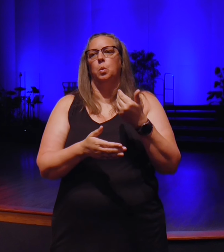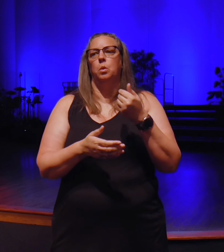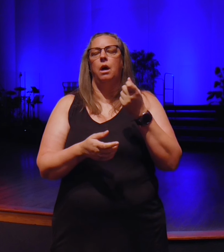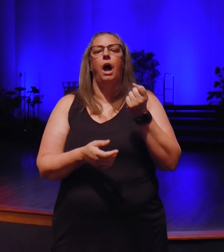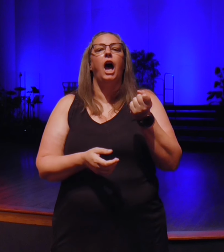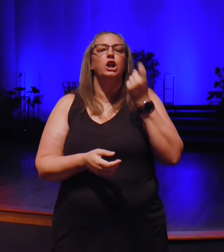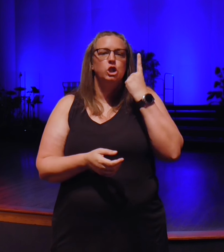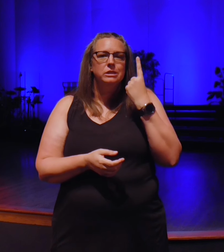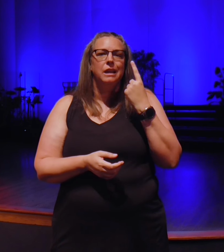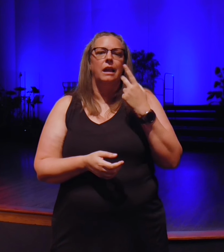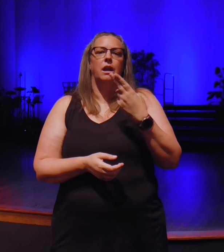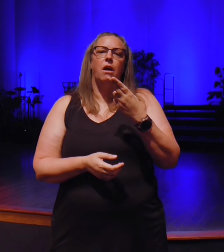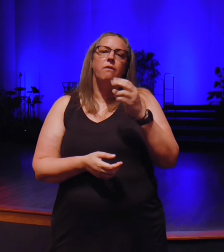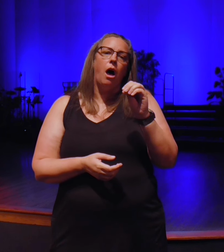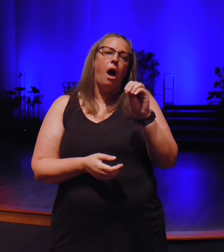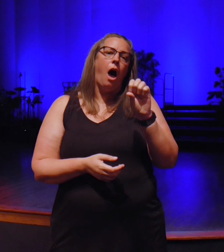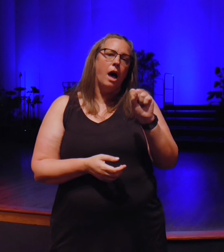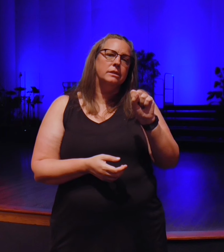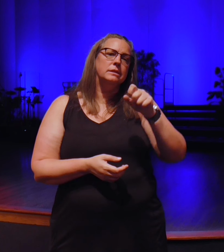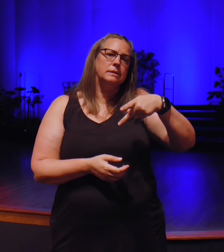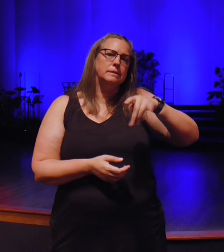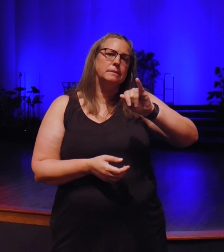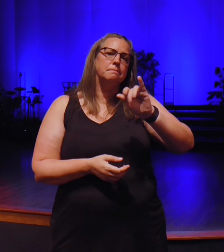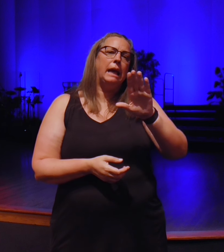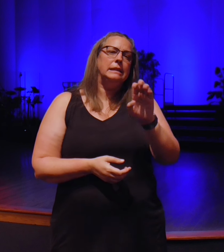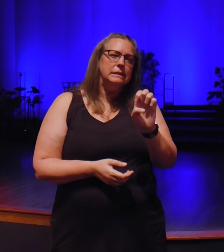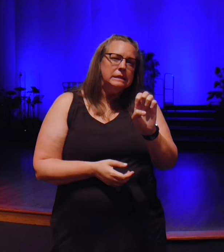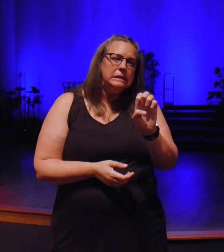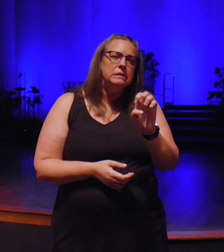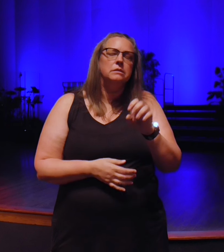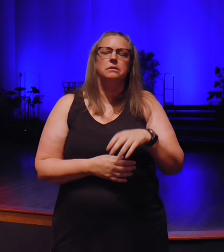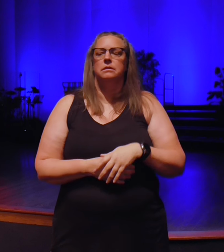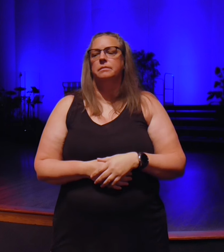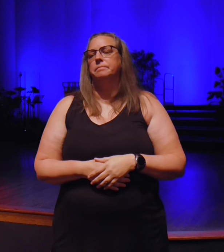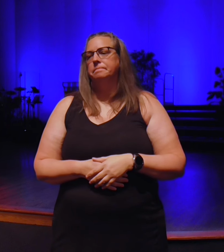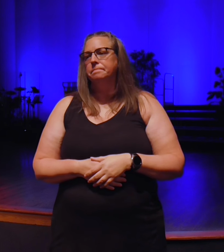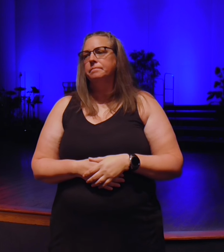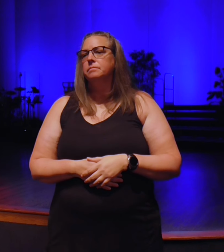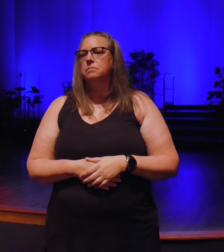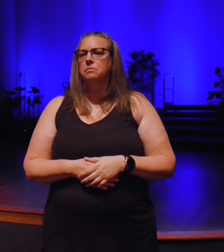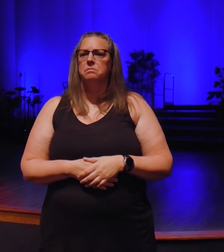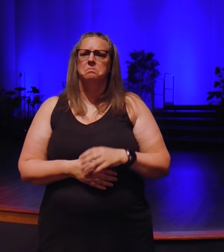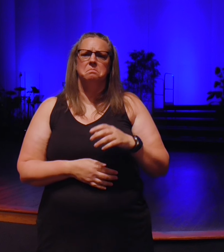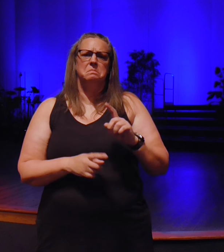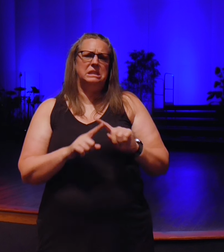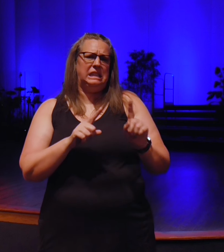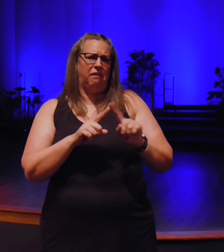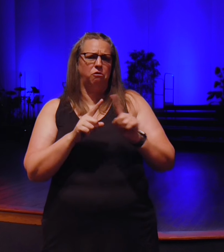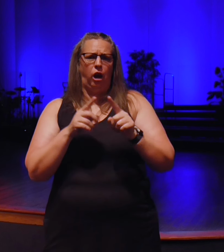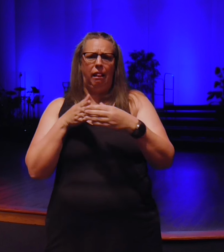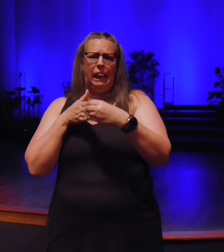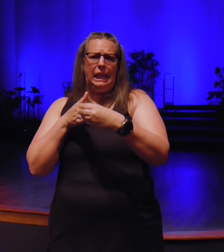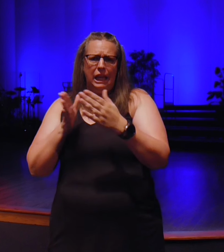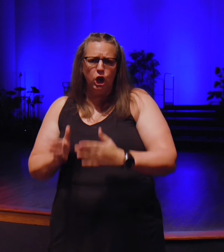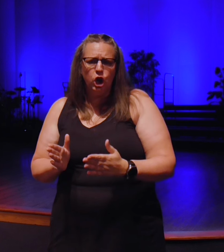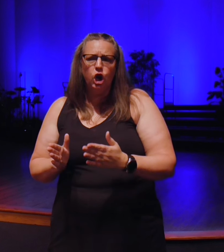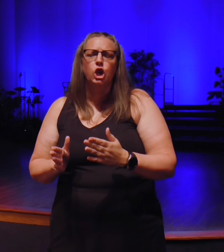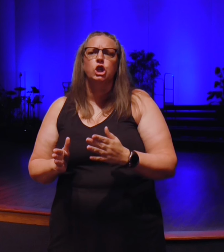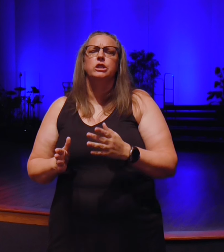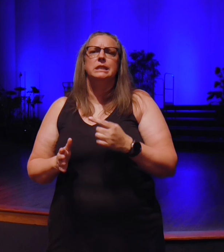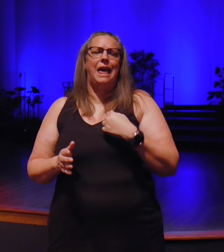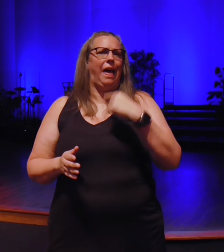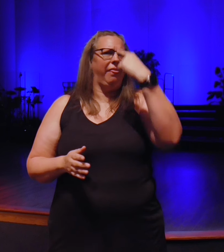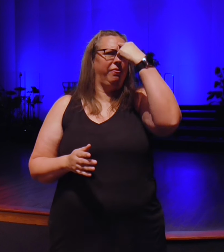our country, championed by New Thought leaders like Louise Hay and Ram Dass. I just think